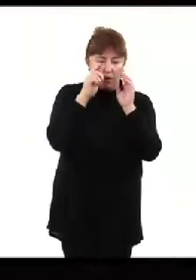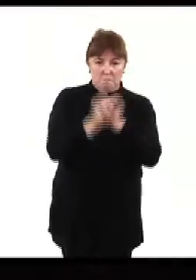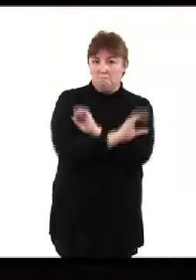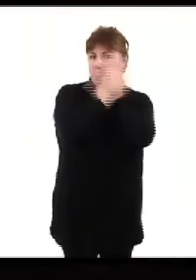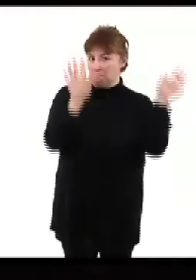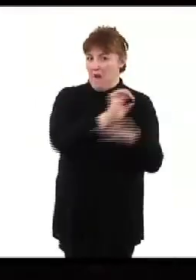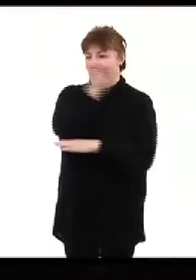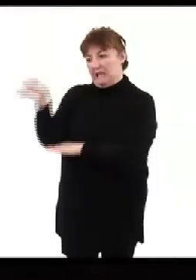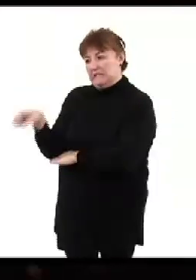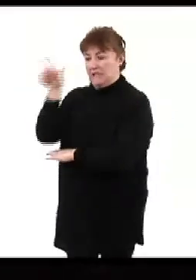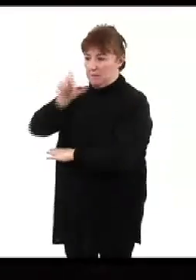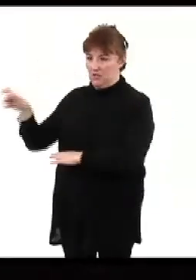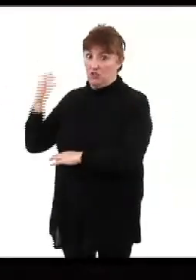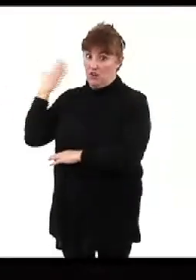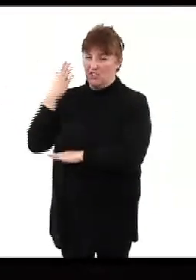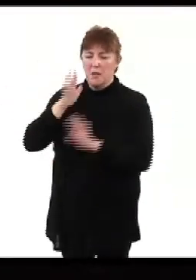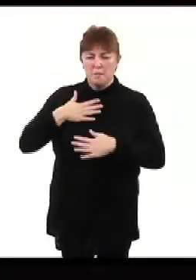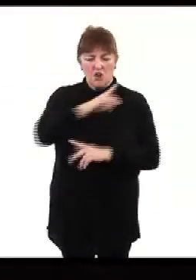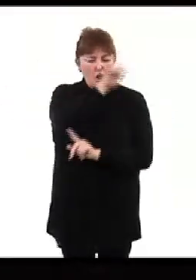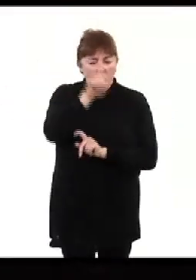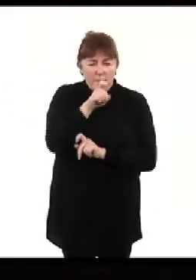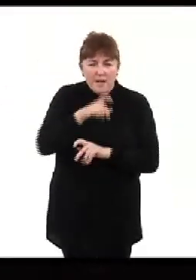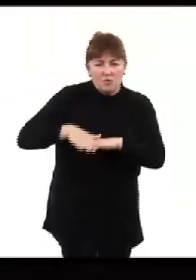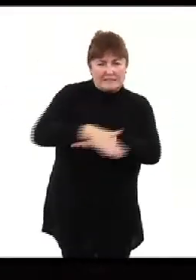at pantomimes versus verbs.